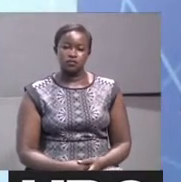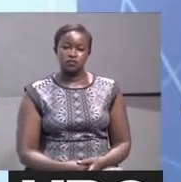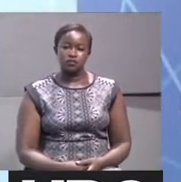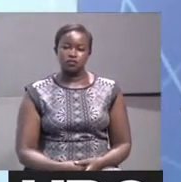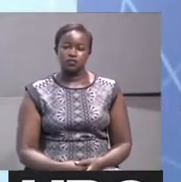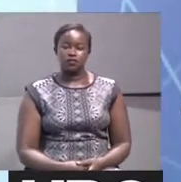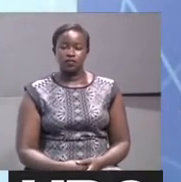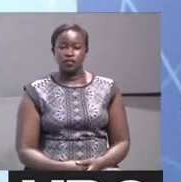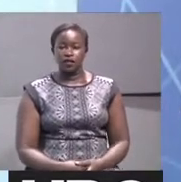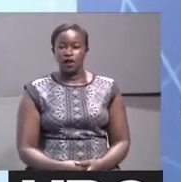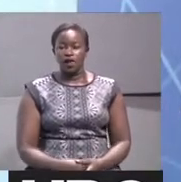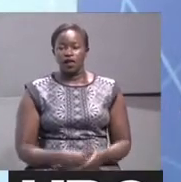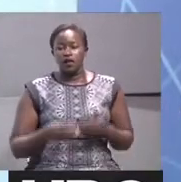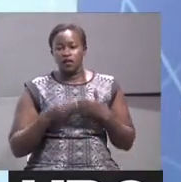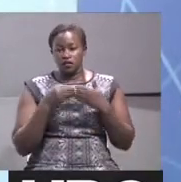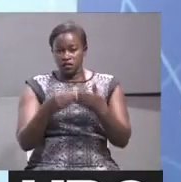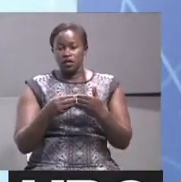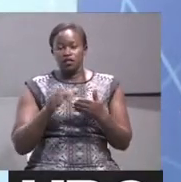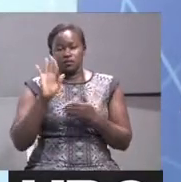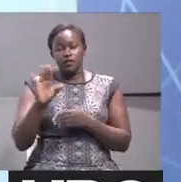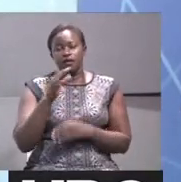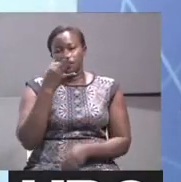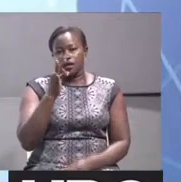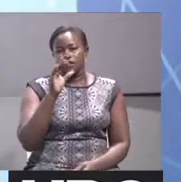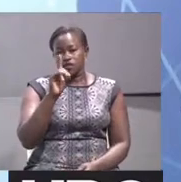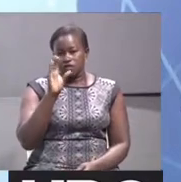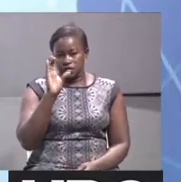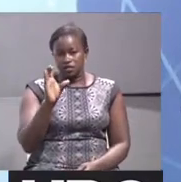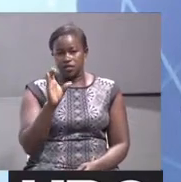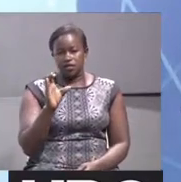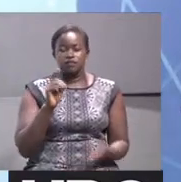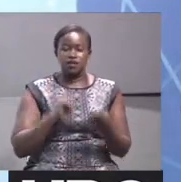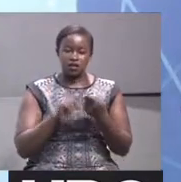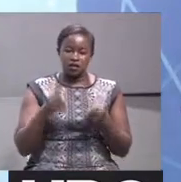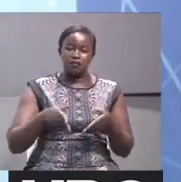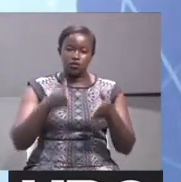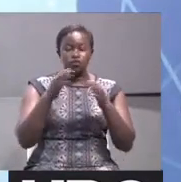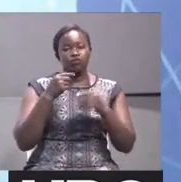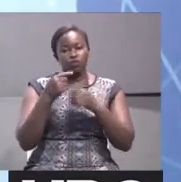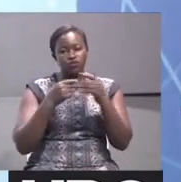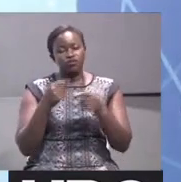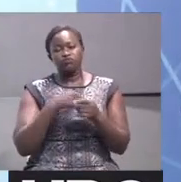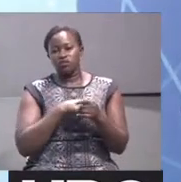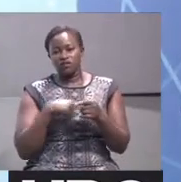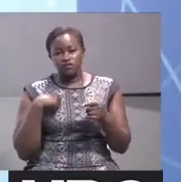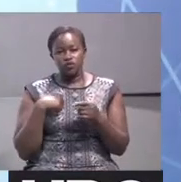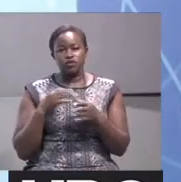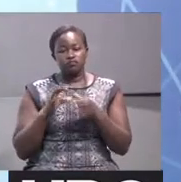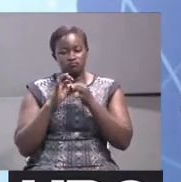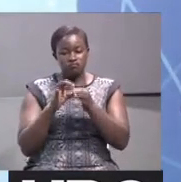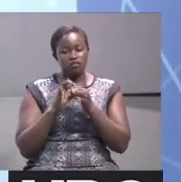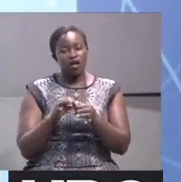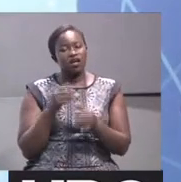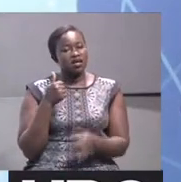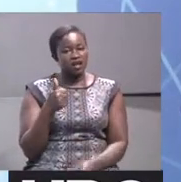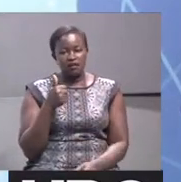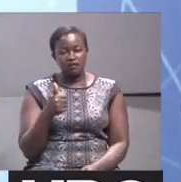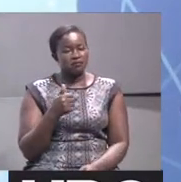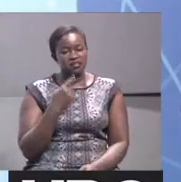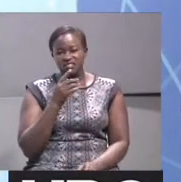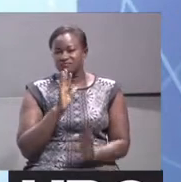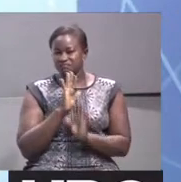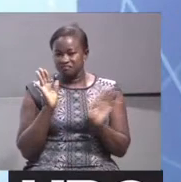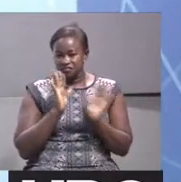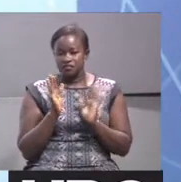The leadership of Forum for Democratic Change Party in Najanankumbi continues to deny collaboration with the NRM party, saying this